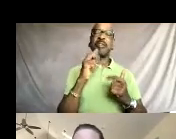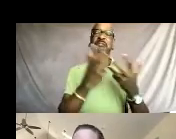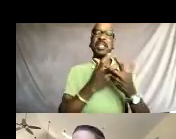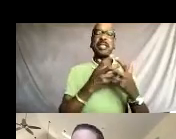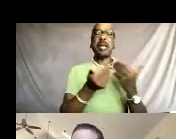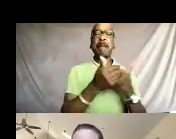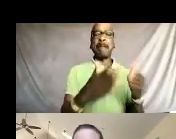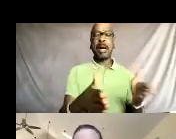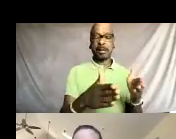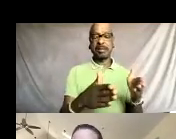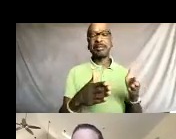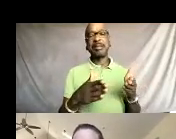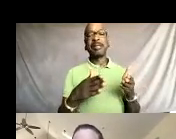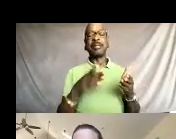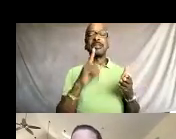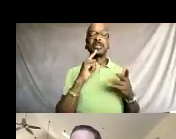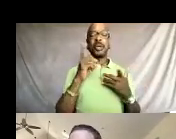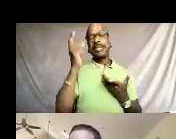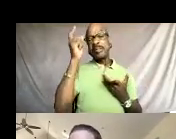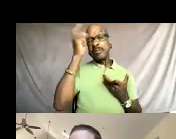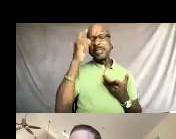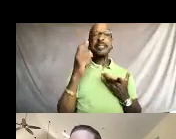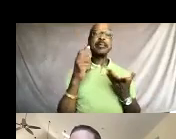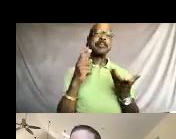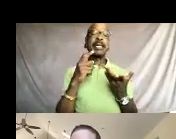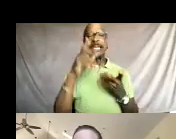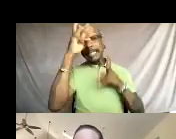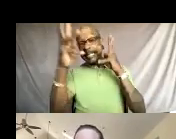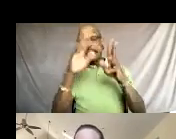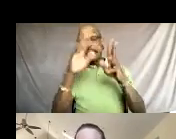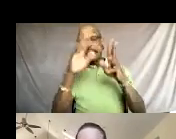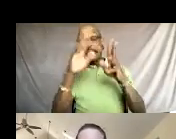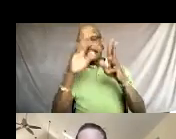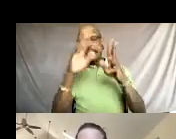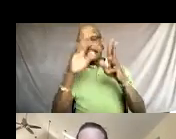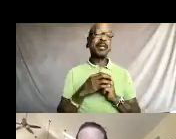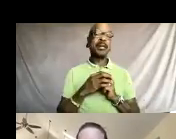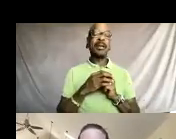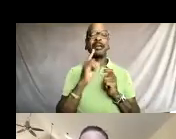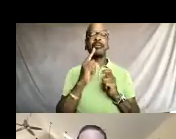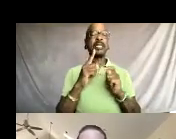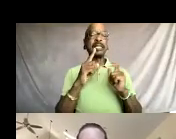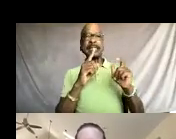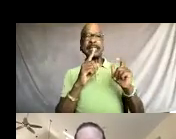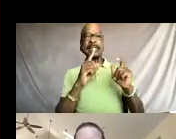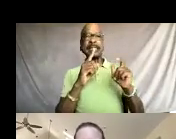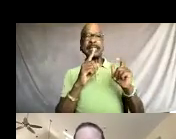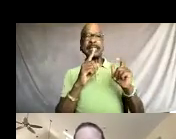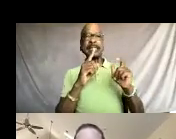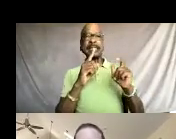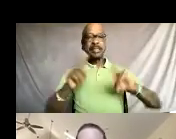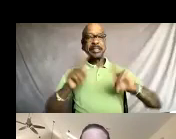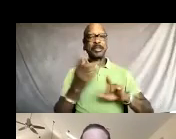intuition, ancestral wisdom, infinite creativity of our communities in crafting something different. And so before we go into